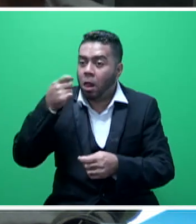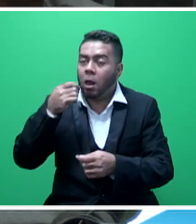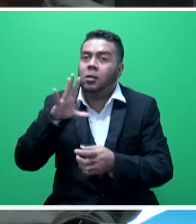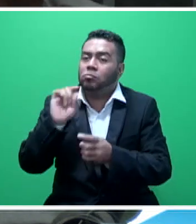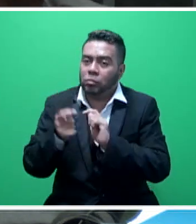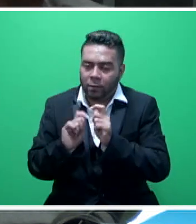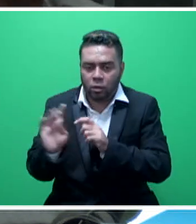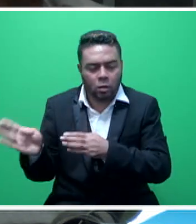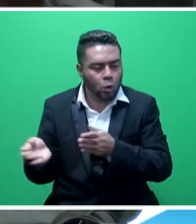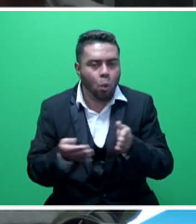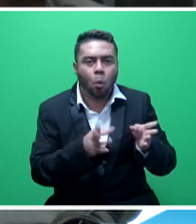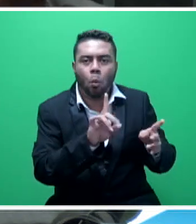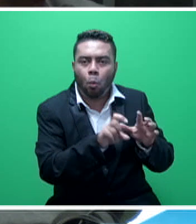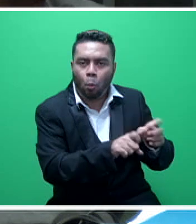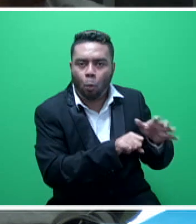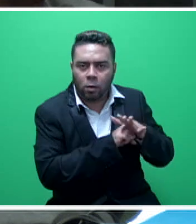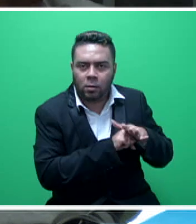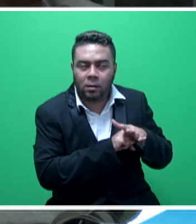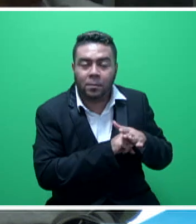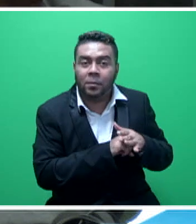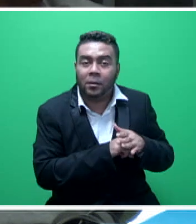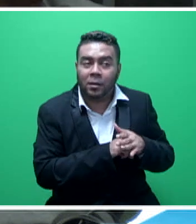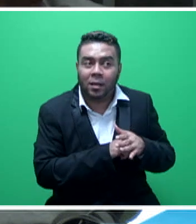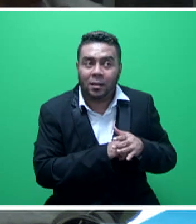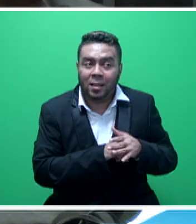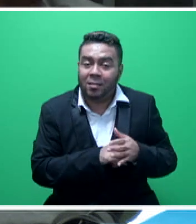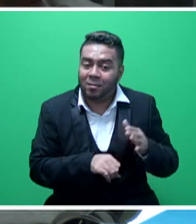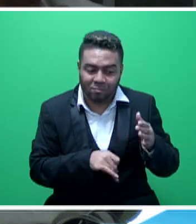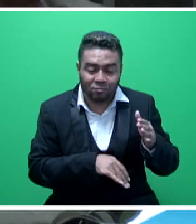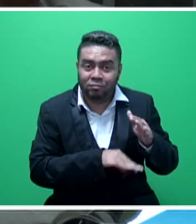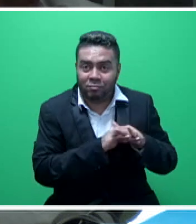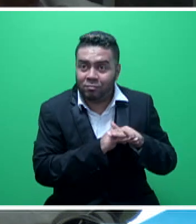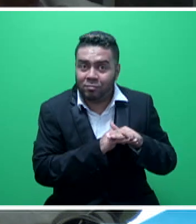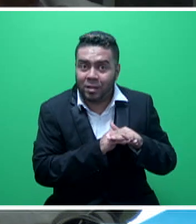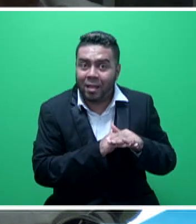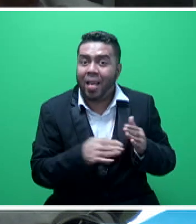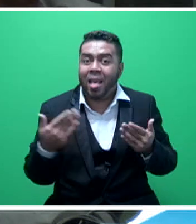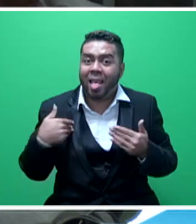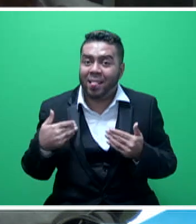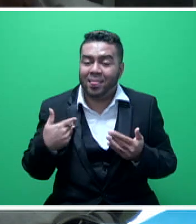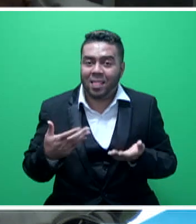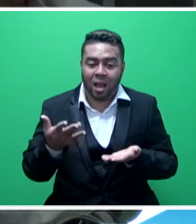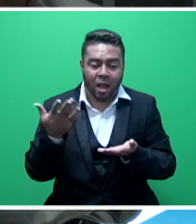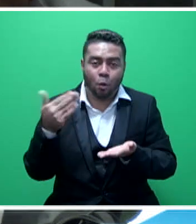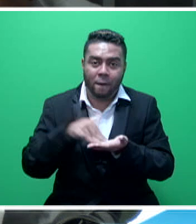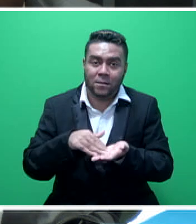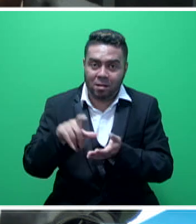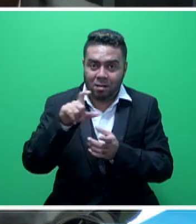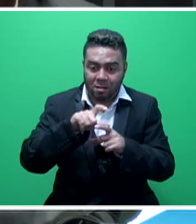to our quarantine facility. The screening cost of filling their supplementary health arrival card and health